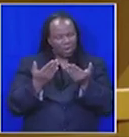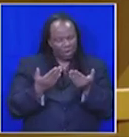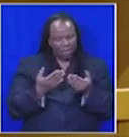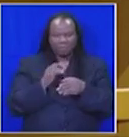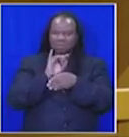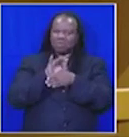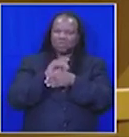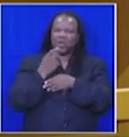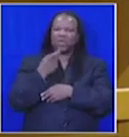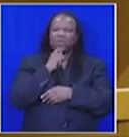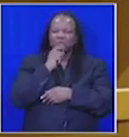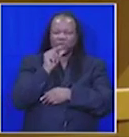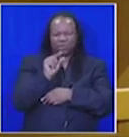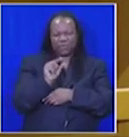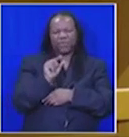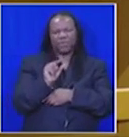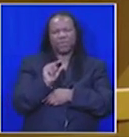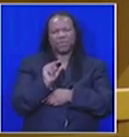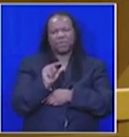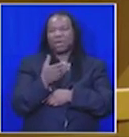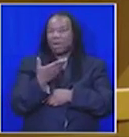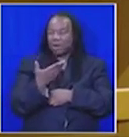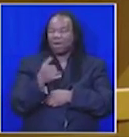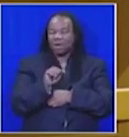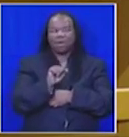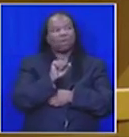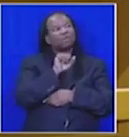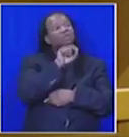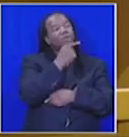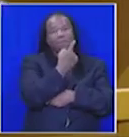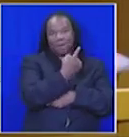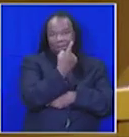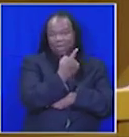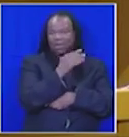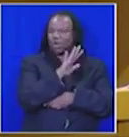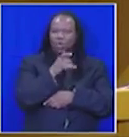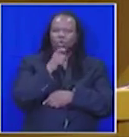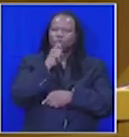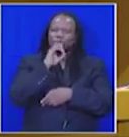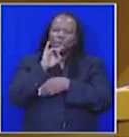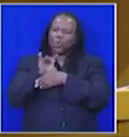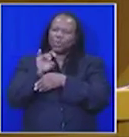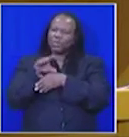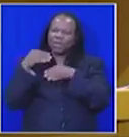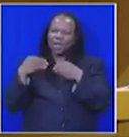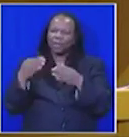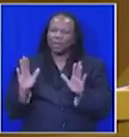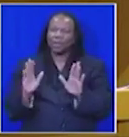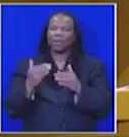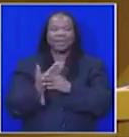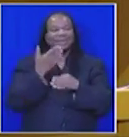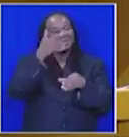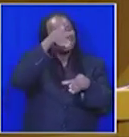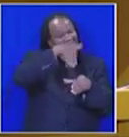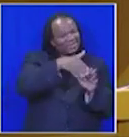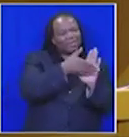consultants. We have constantly maintained that government departments should minimize the use of consultants and build internal capacity